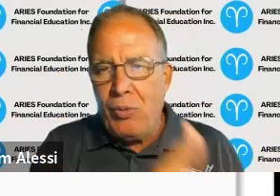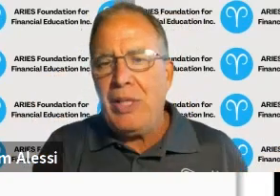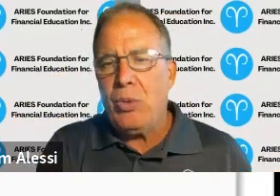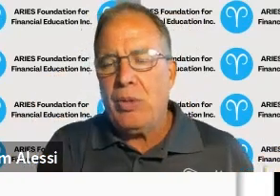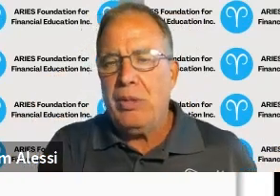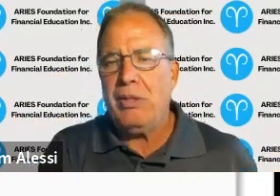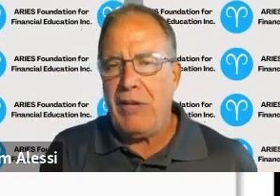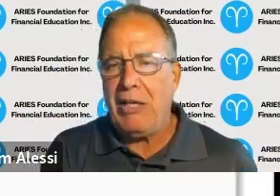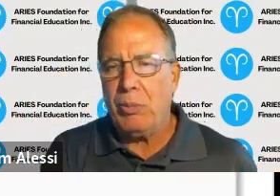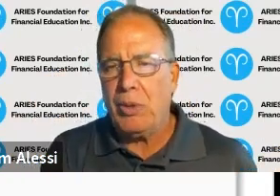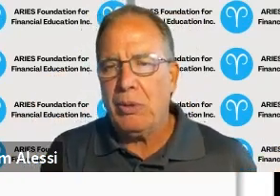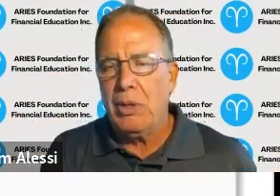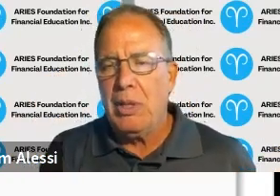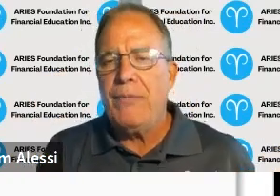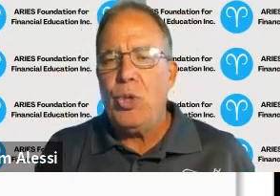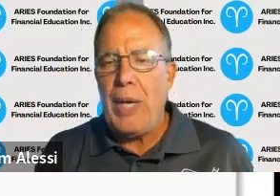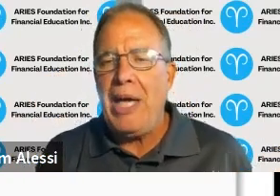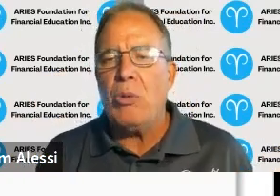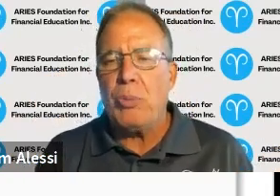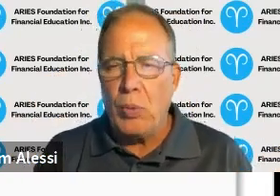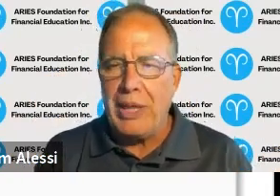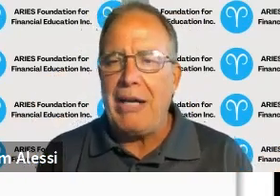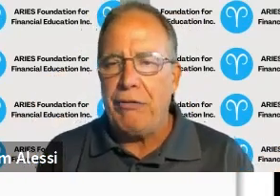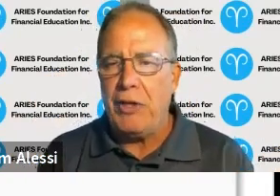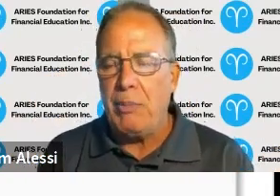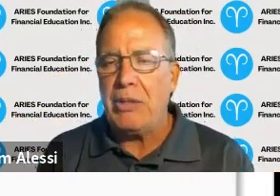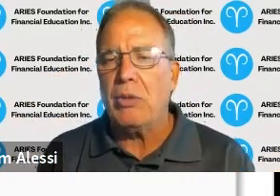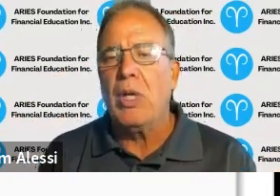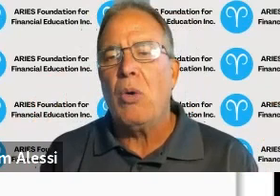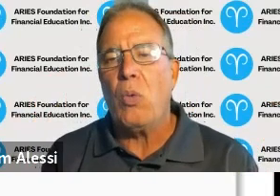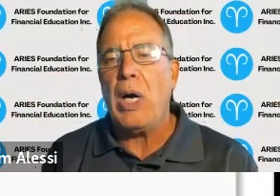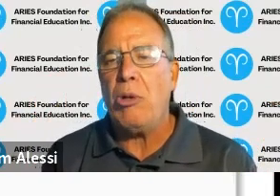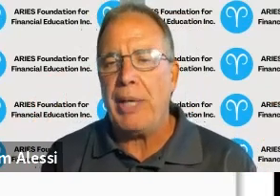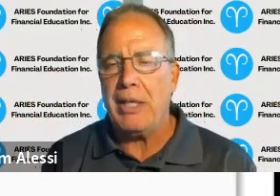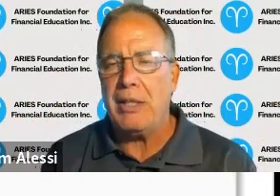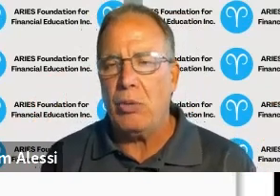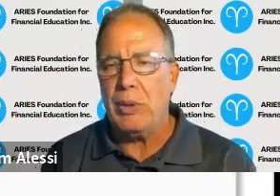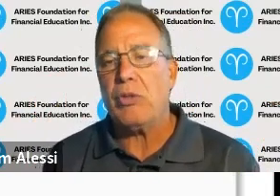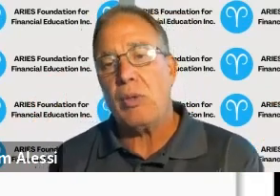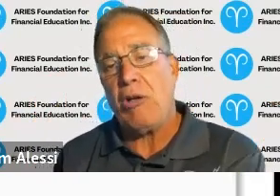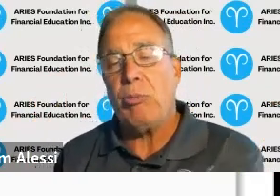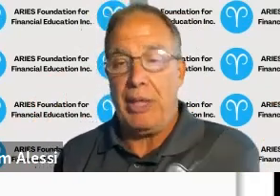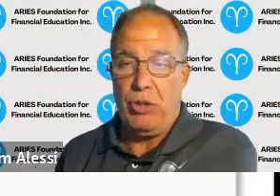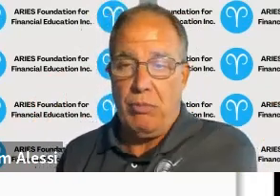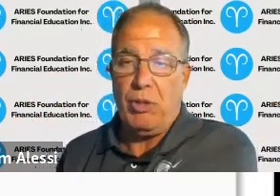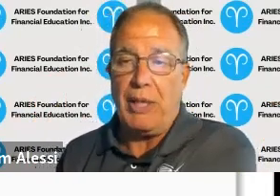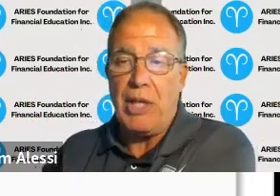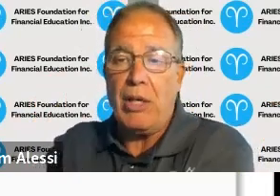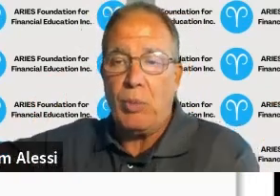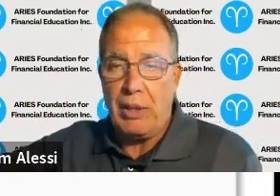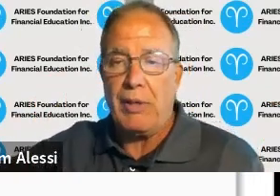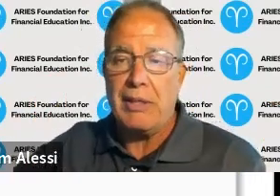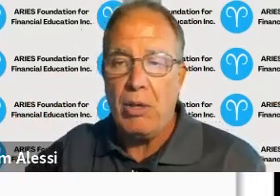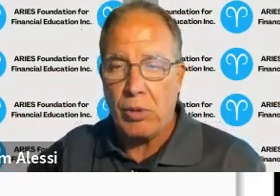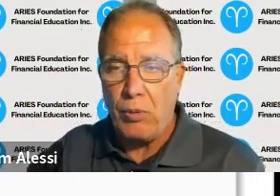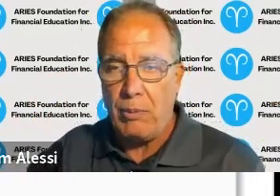are resources available to help with that fundamental, well, how am I going to deal with this? Or how am I, is my child